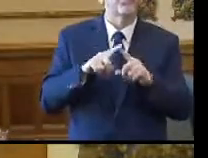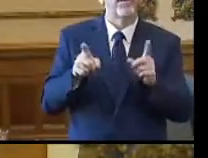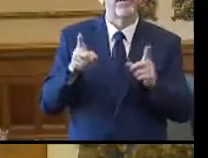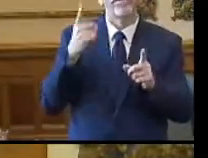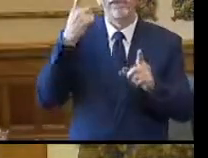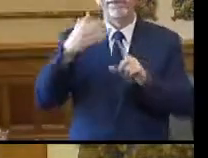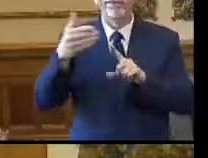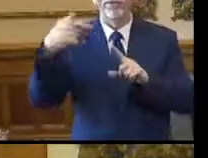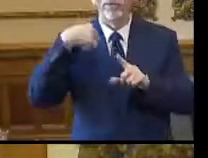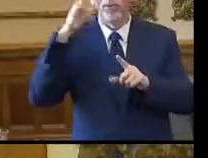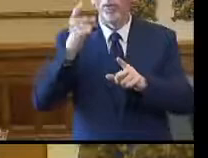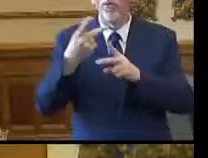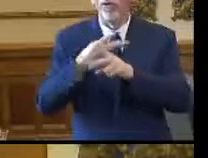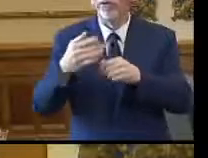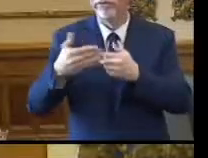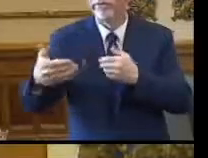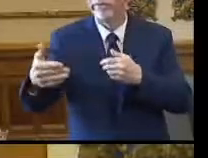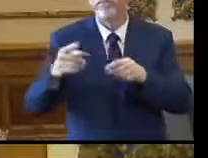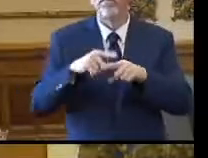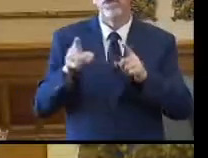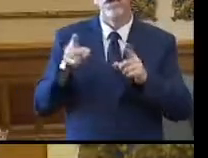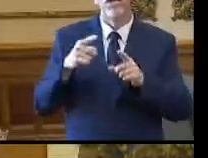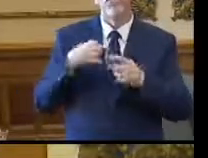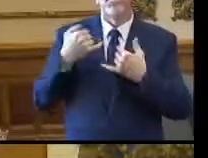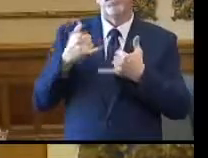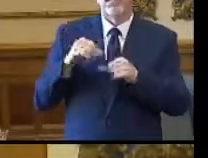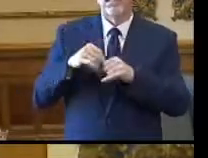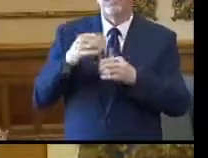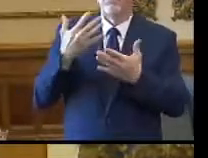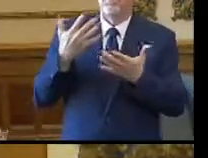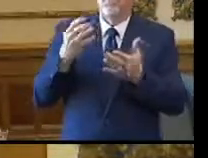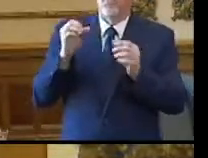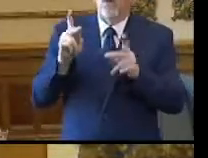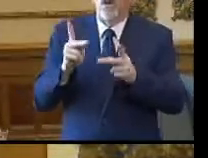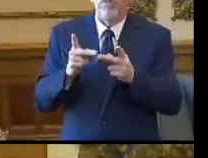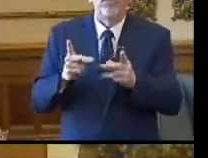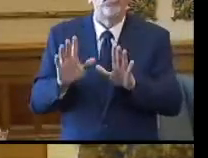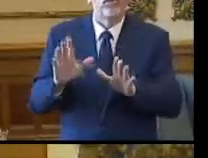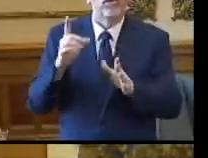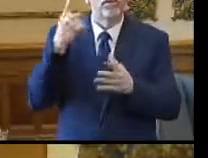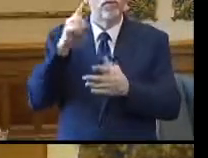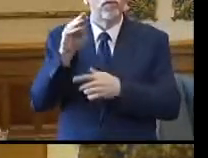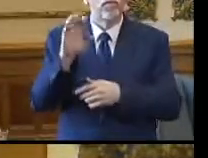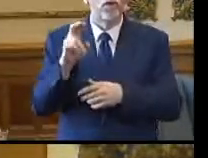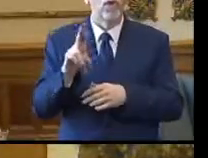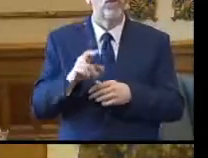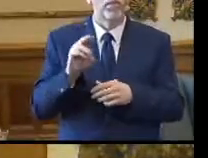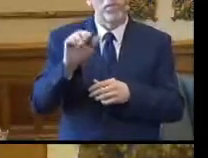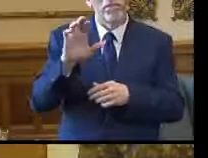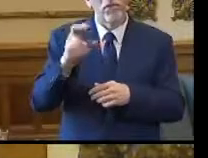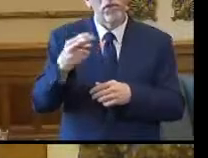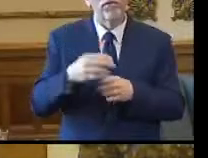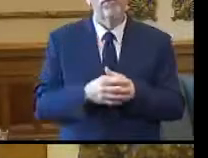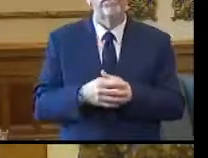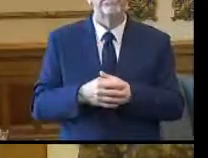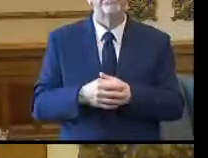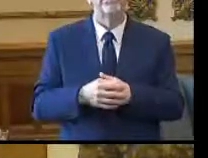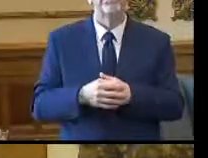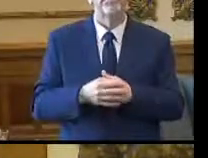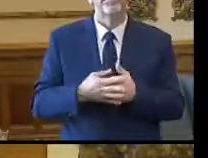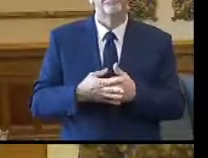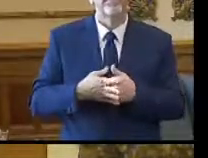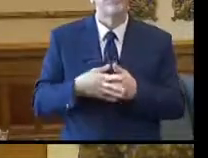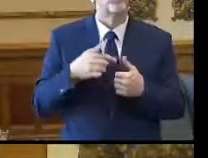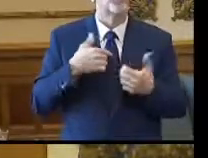ahead of us, but we're meeting that forecast through March. We have